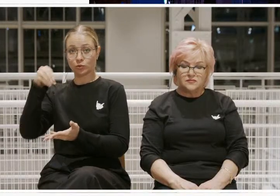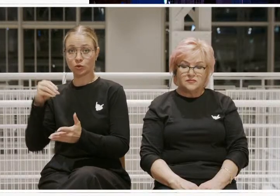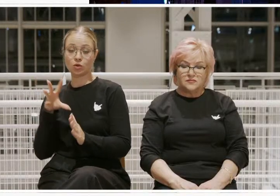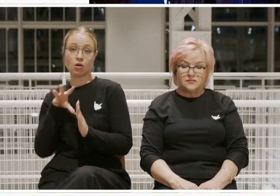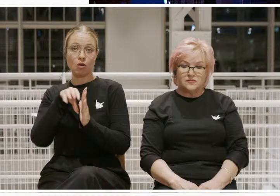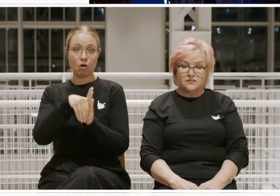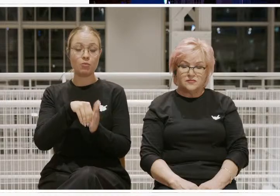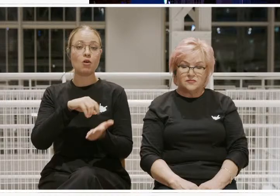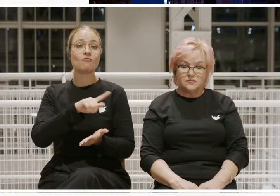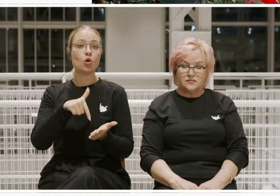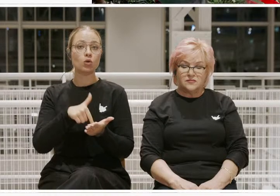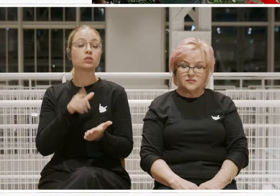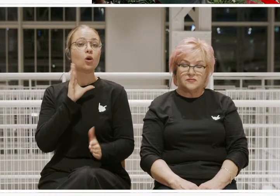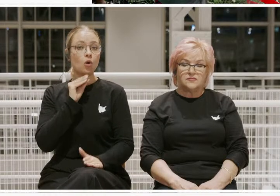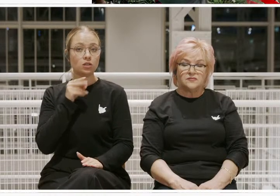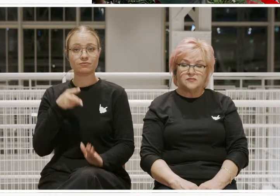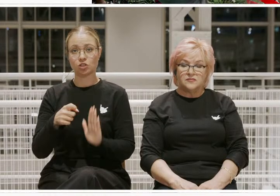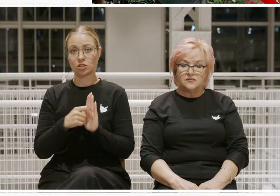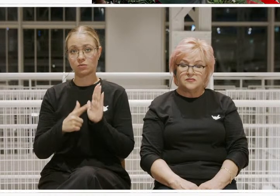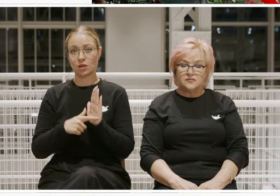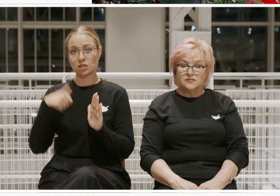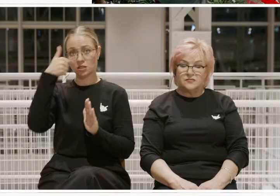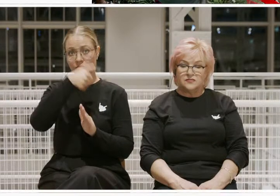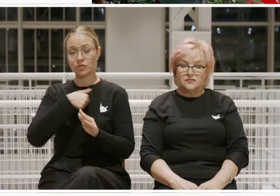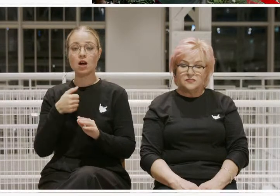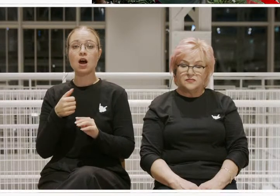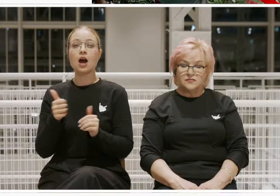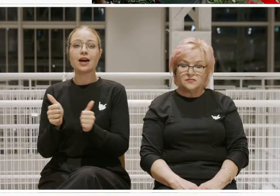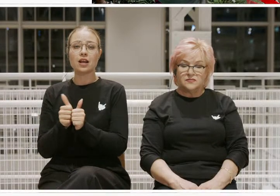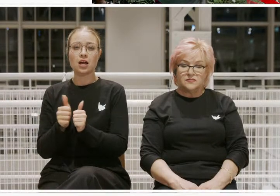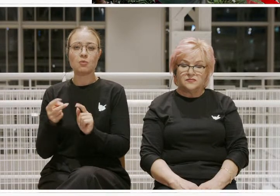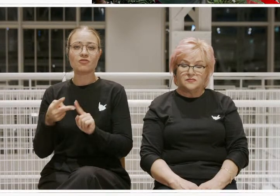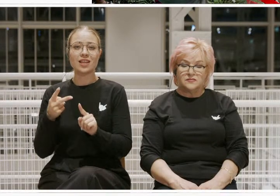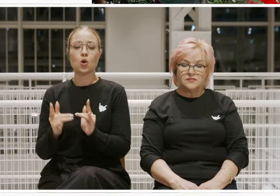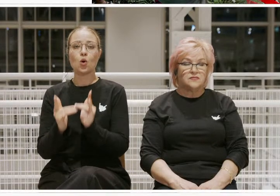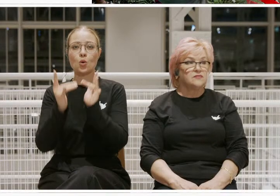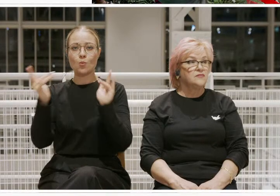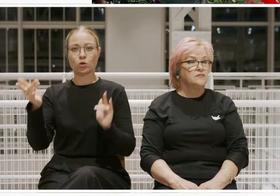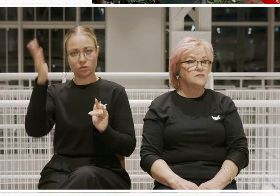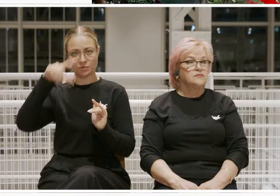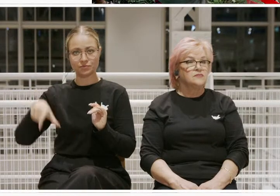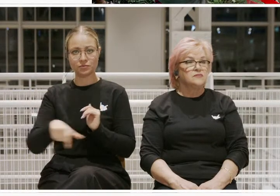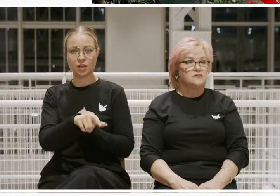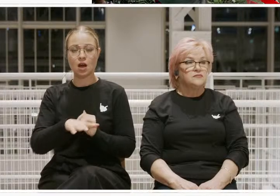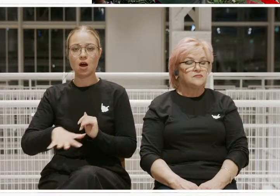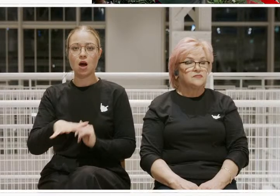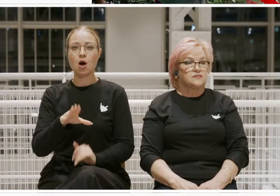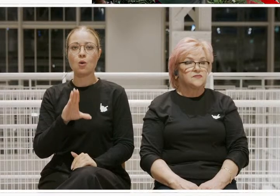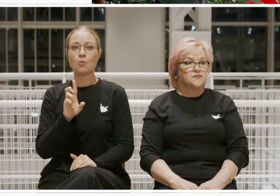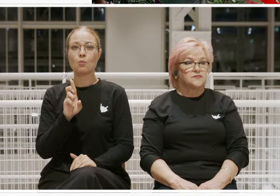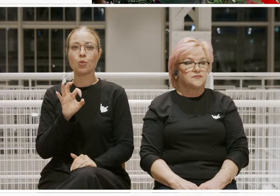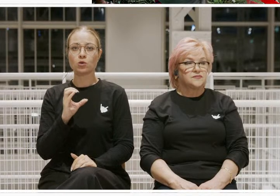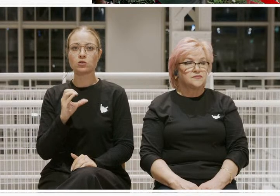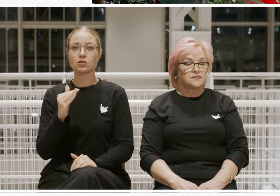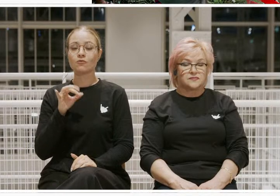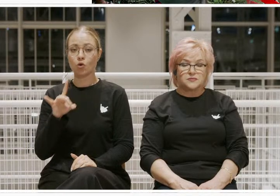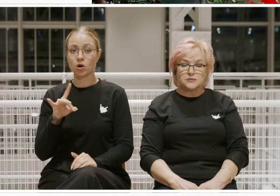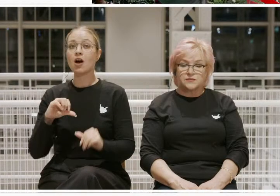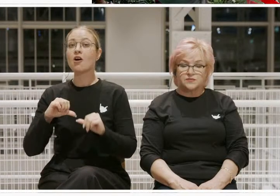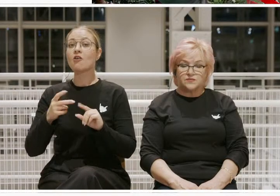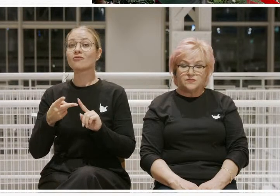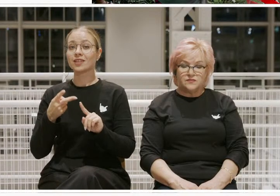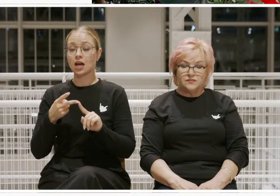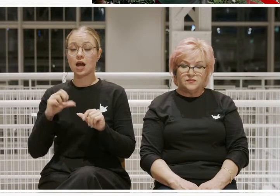the Bosphorus. And the second permanent work, which we installed in